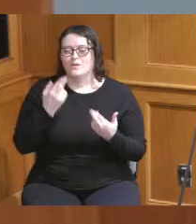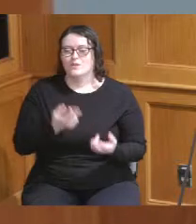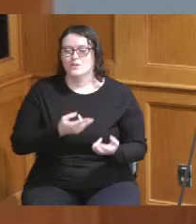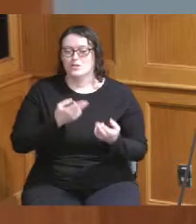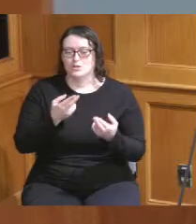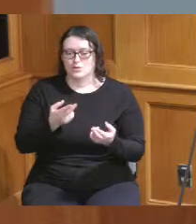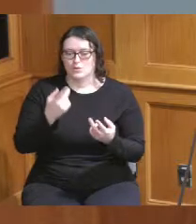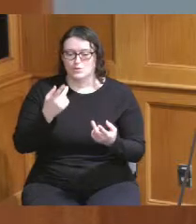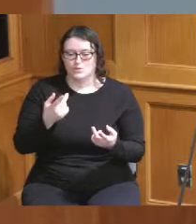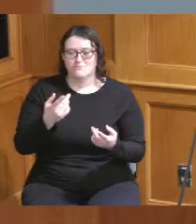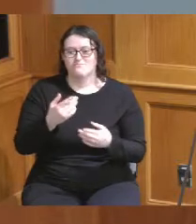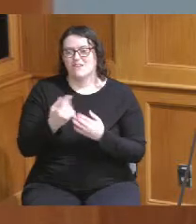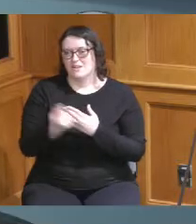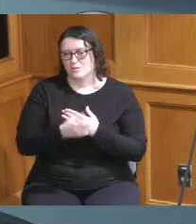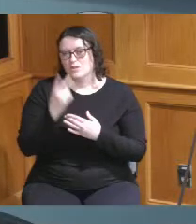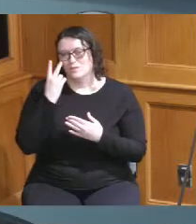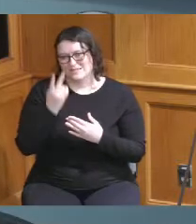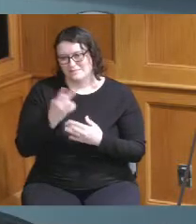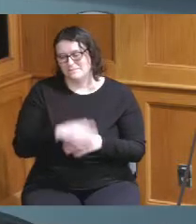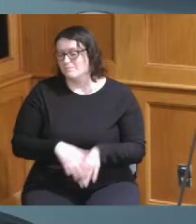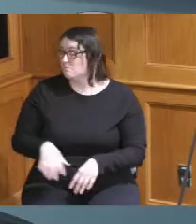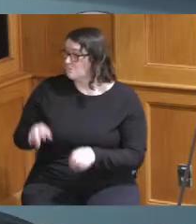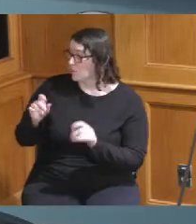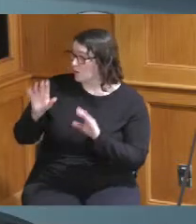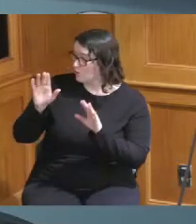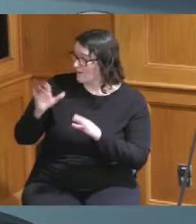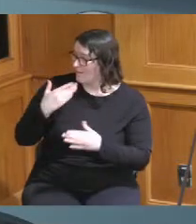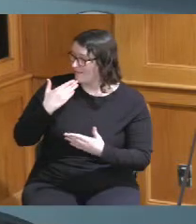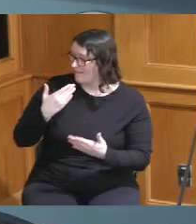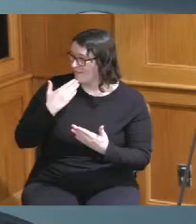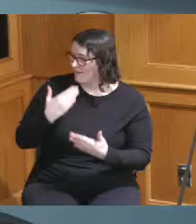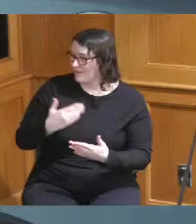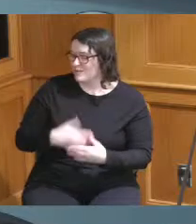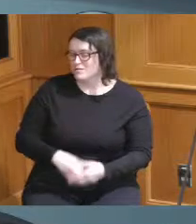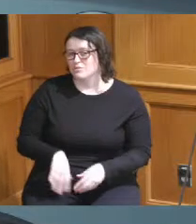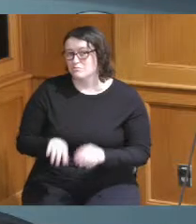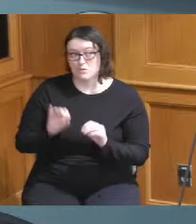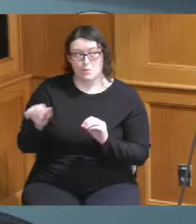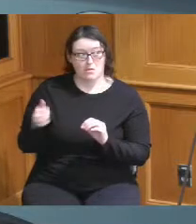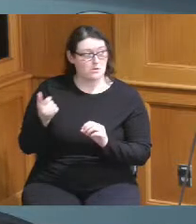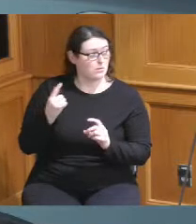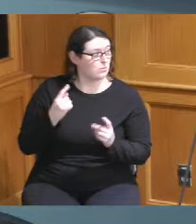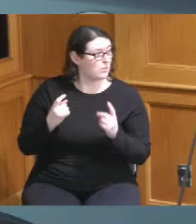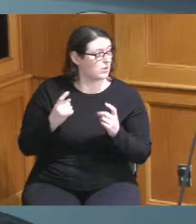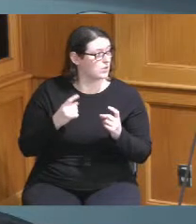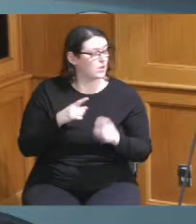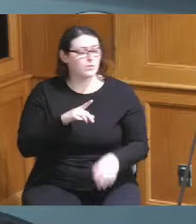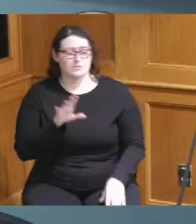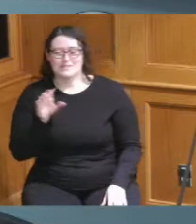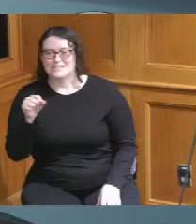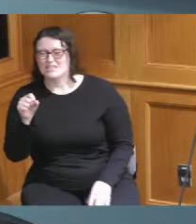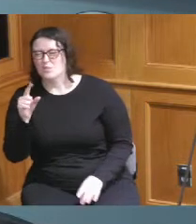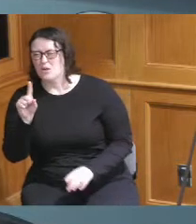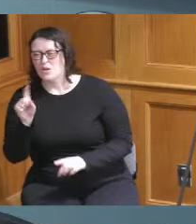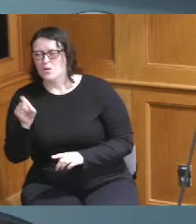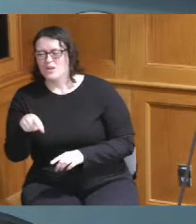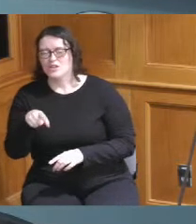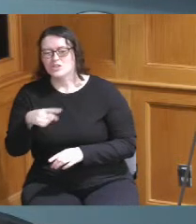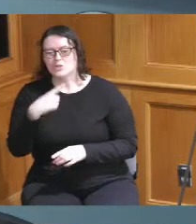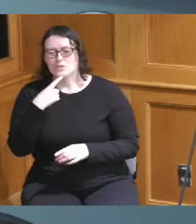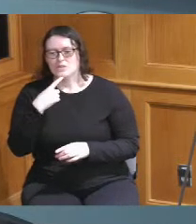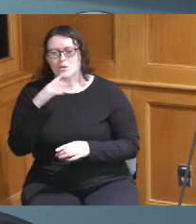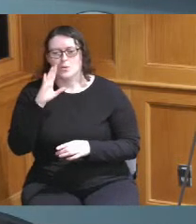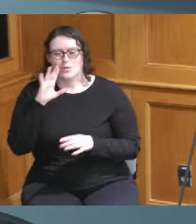week. Okay, great. Thank you. If there are no further questions, is there a question? Yeah, just one question. You said we'll